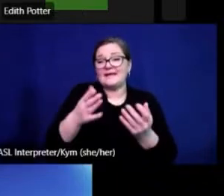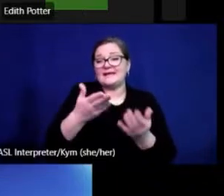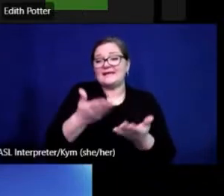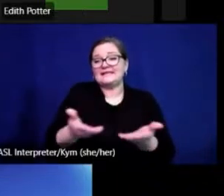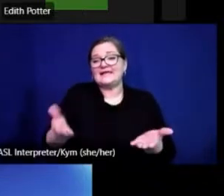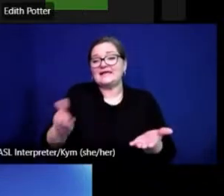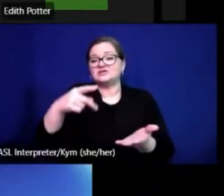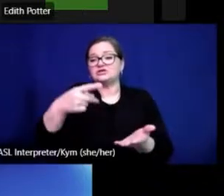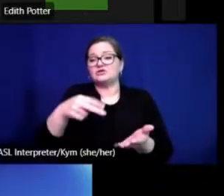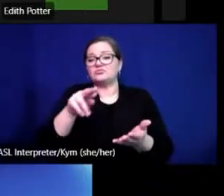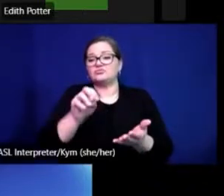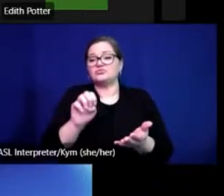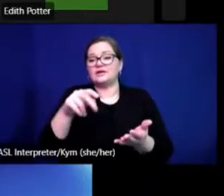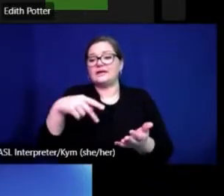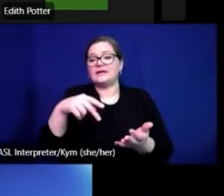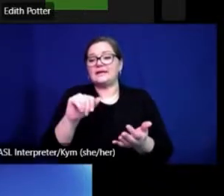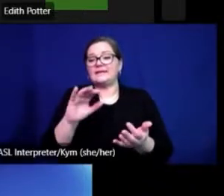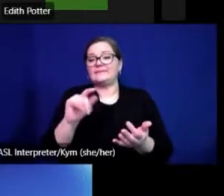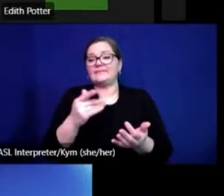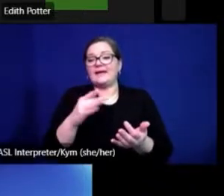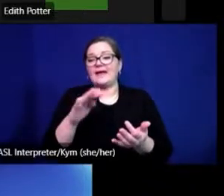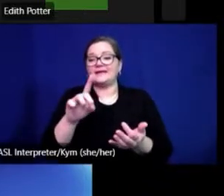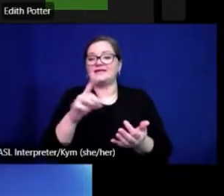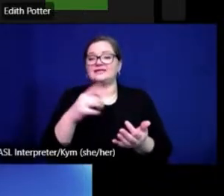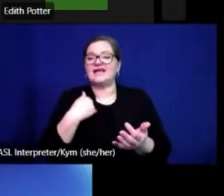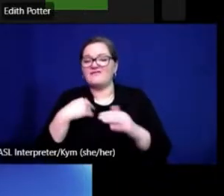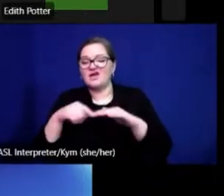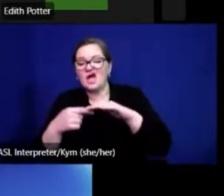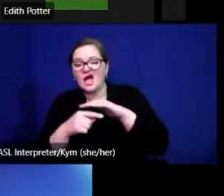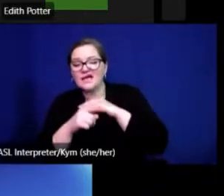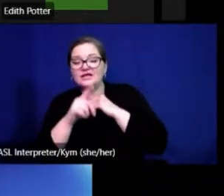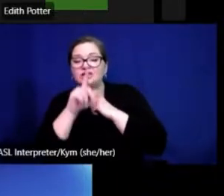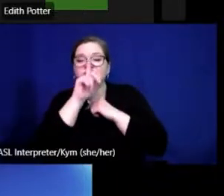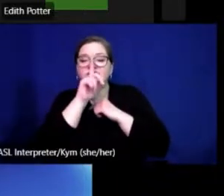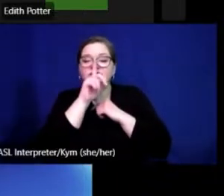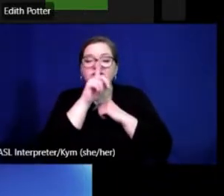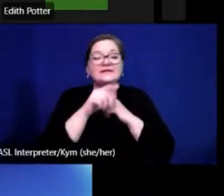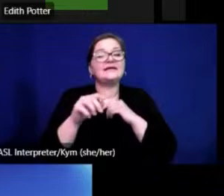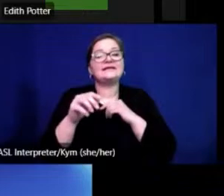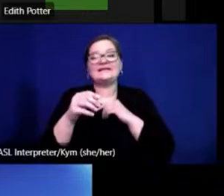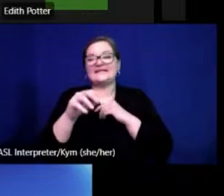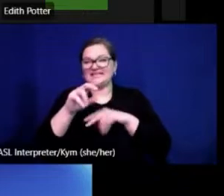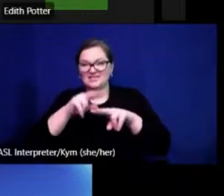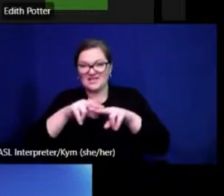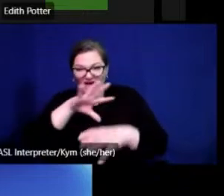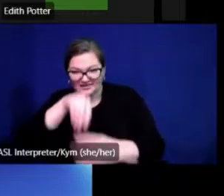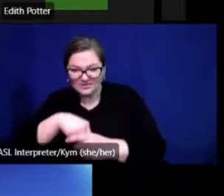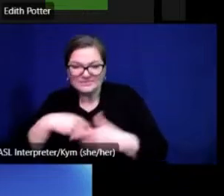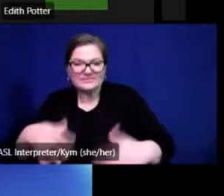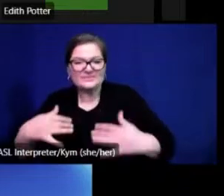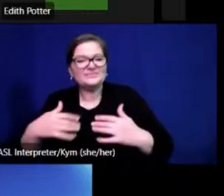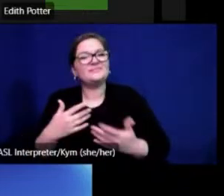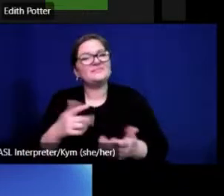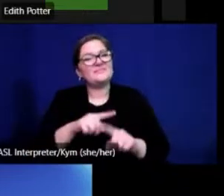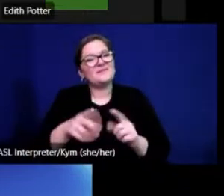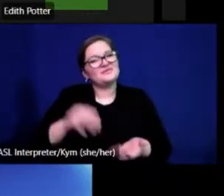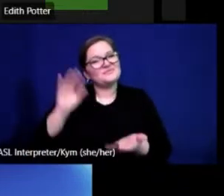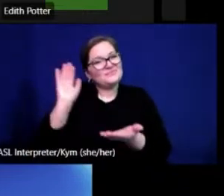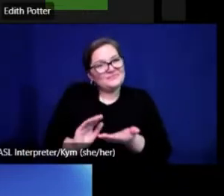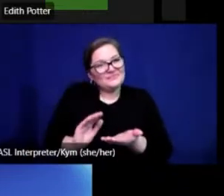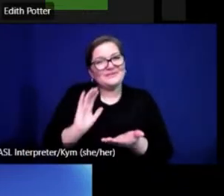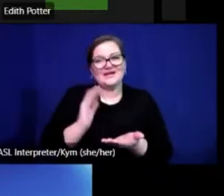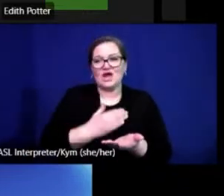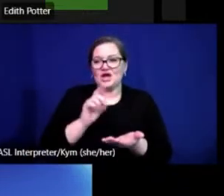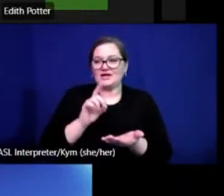foods tend to have a sneaky amount of sodium or other nutrients that we want to lower in our diet, such as